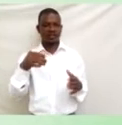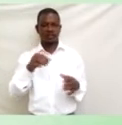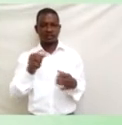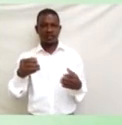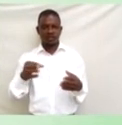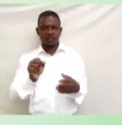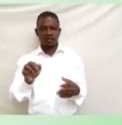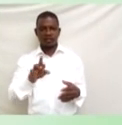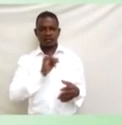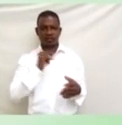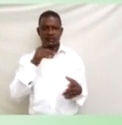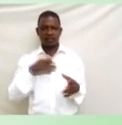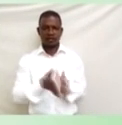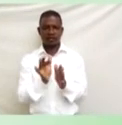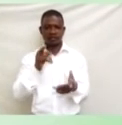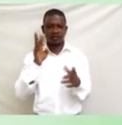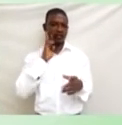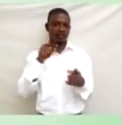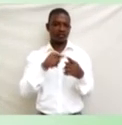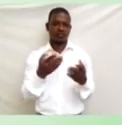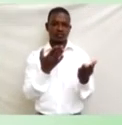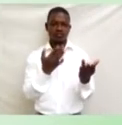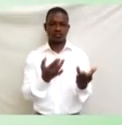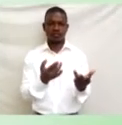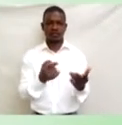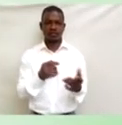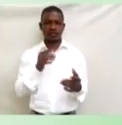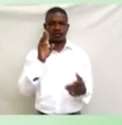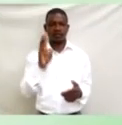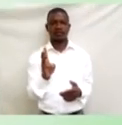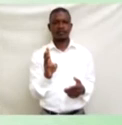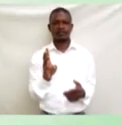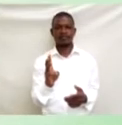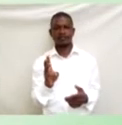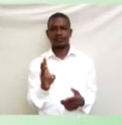Example, should she arrive, ask her to wait.